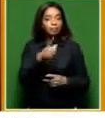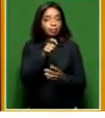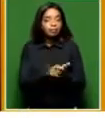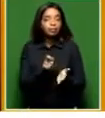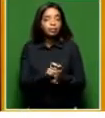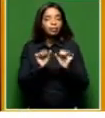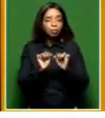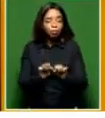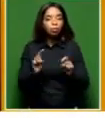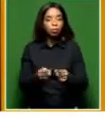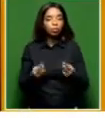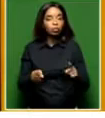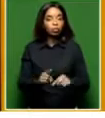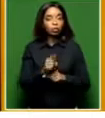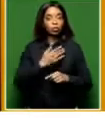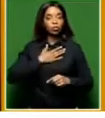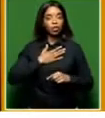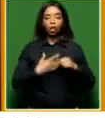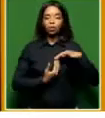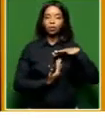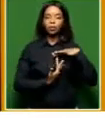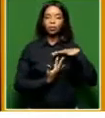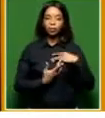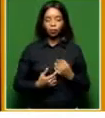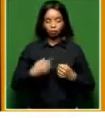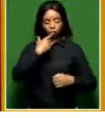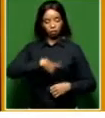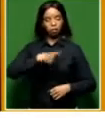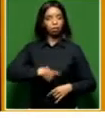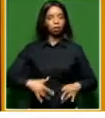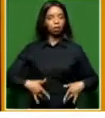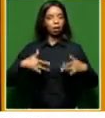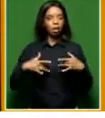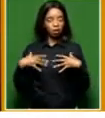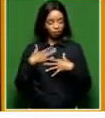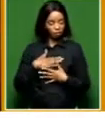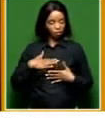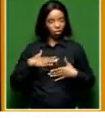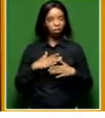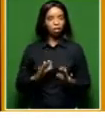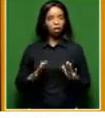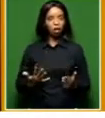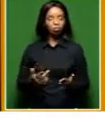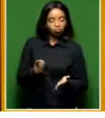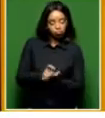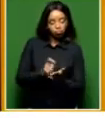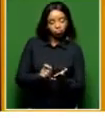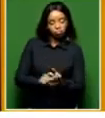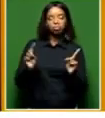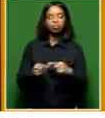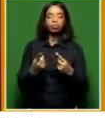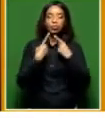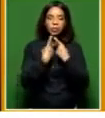music, C-zwe, is it perhaps inspired by your emotions at that particular moment, or is it inspired by a certain events? Just